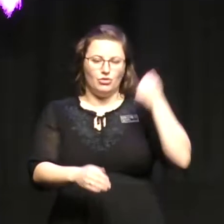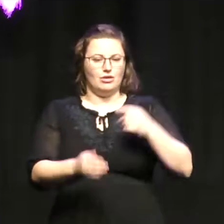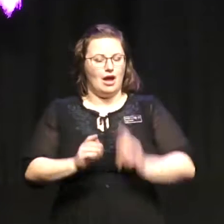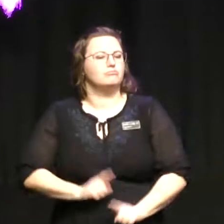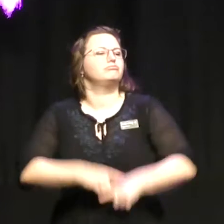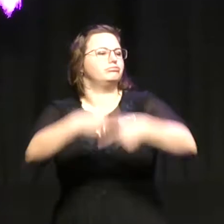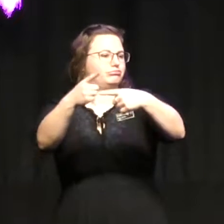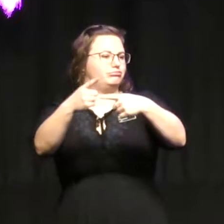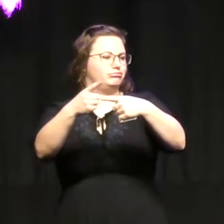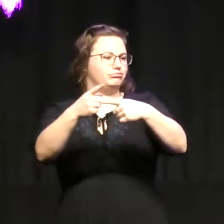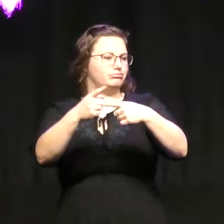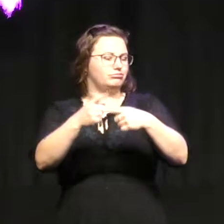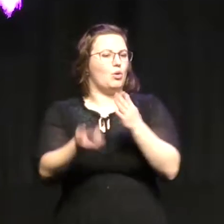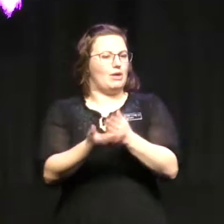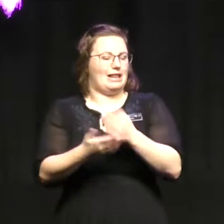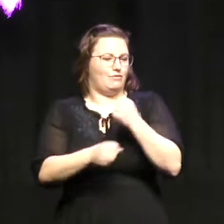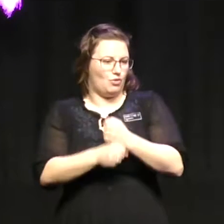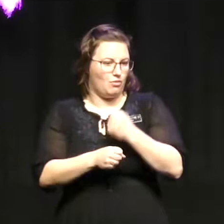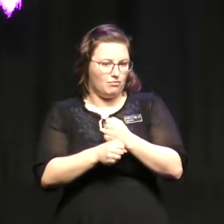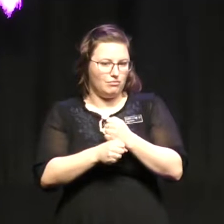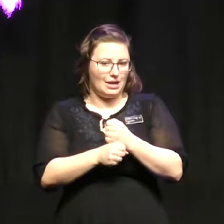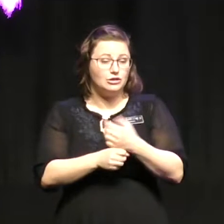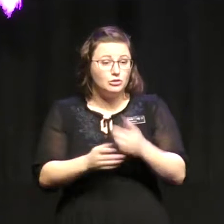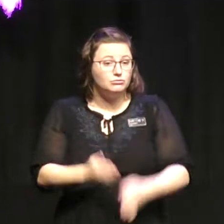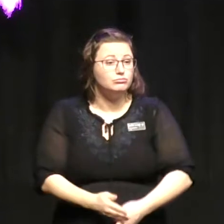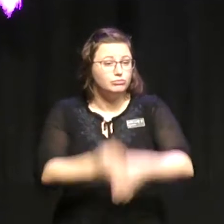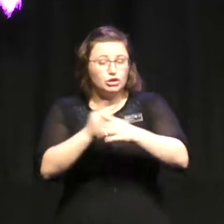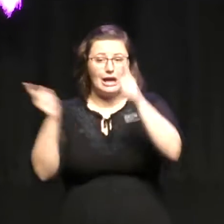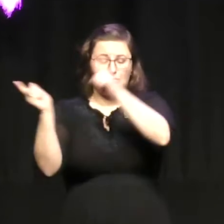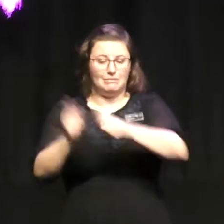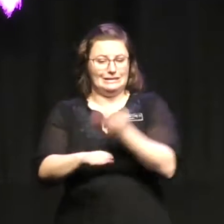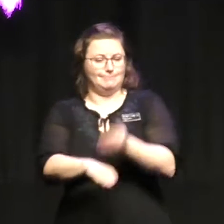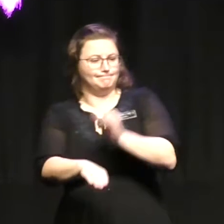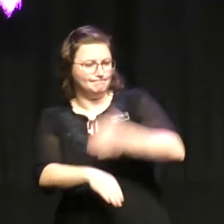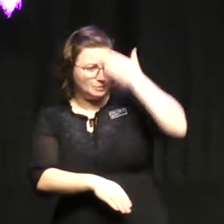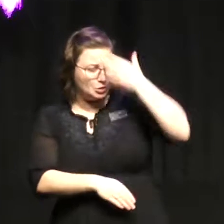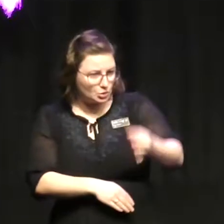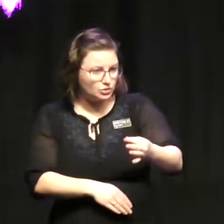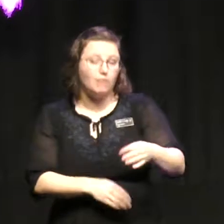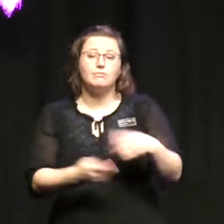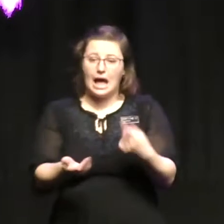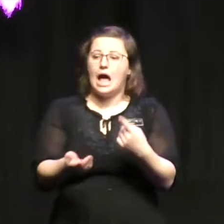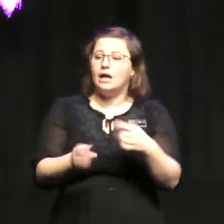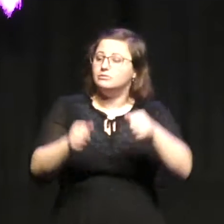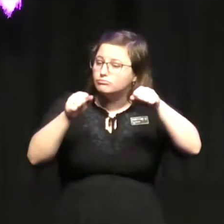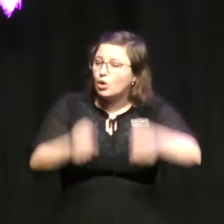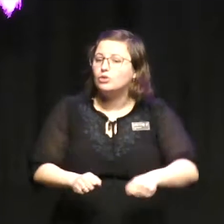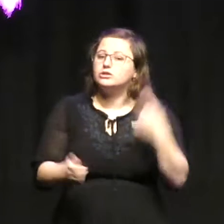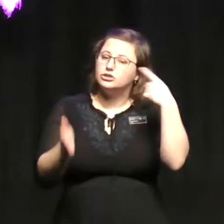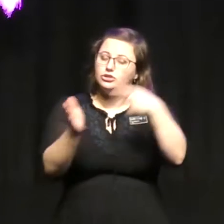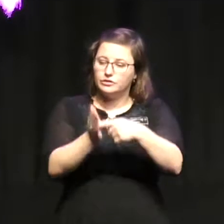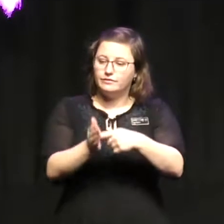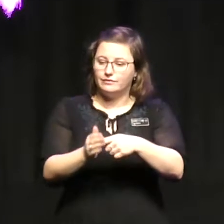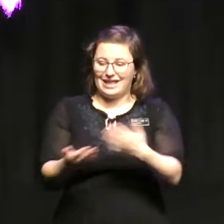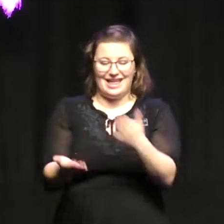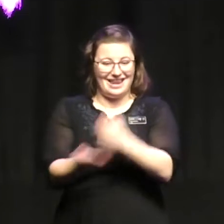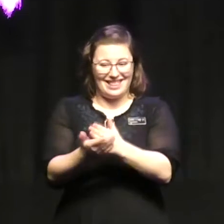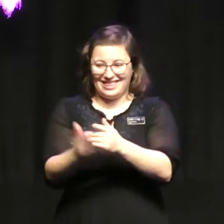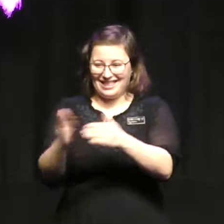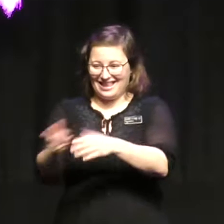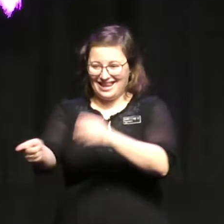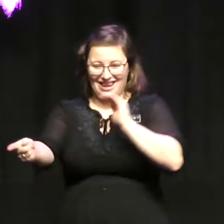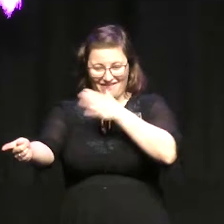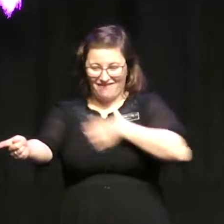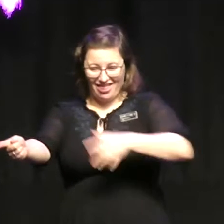human capacity is a must to enforce human rights of poor women.